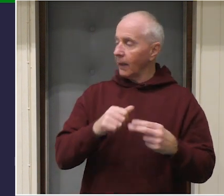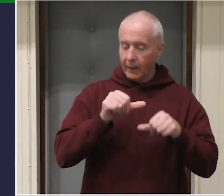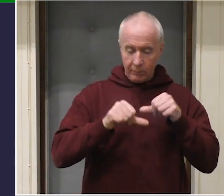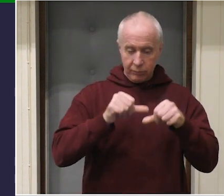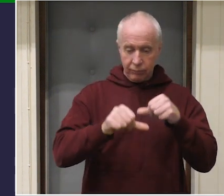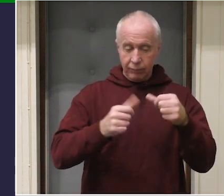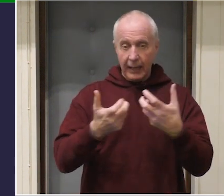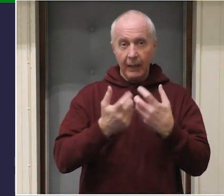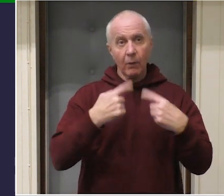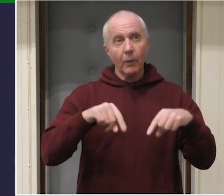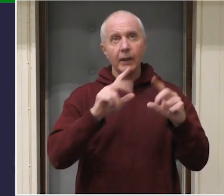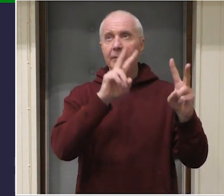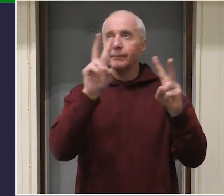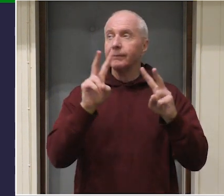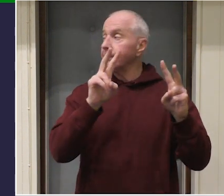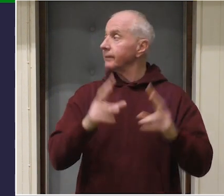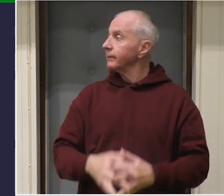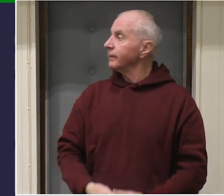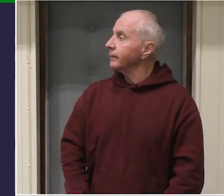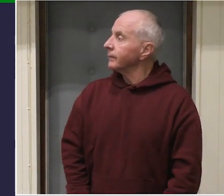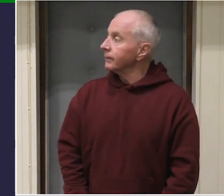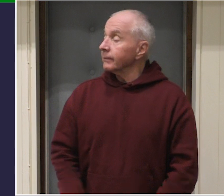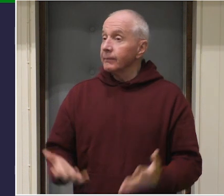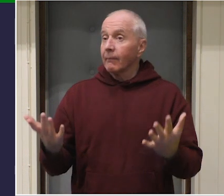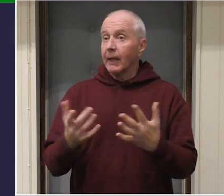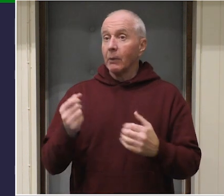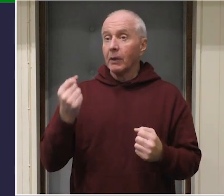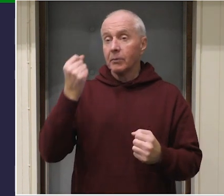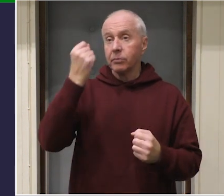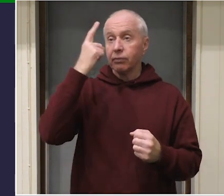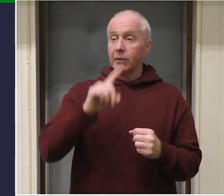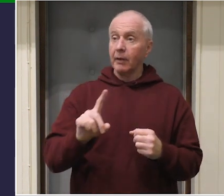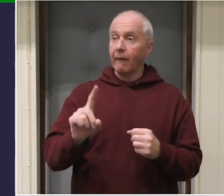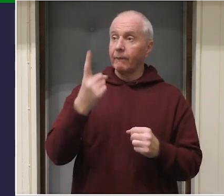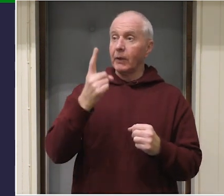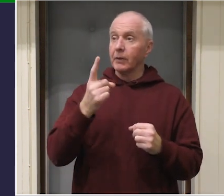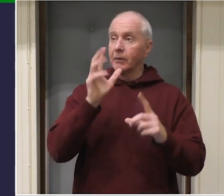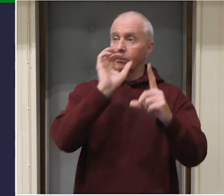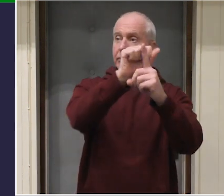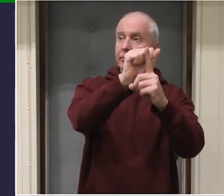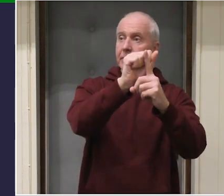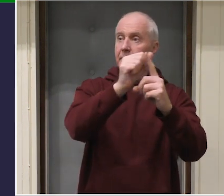them. So, can anybody guess when the first observation of a binary star occurred?